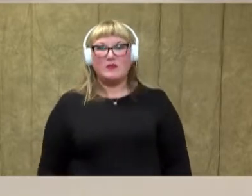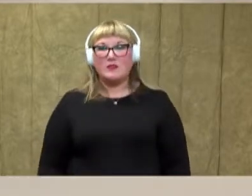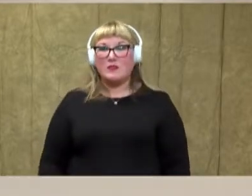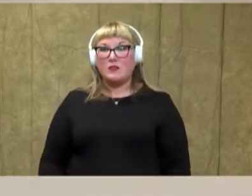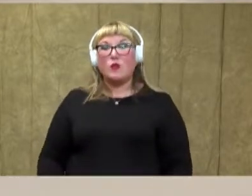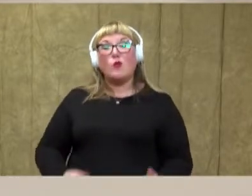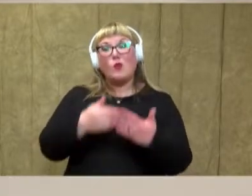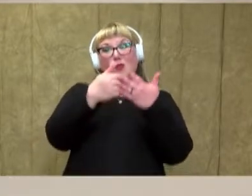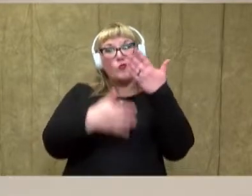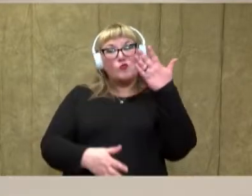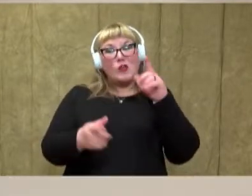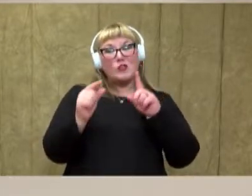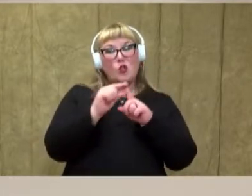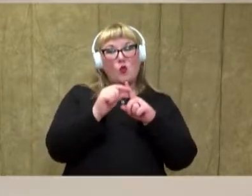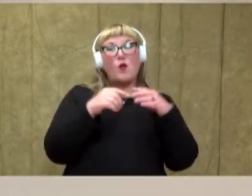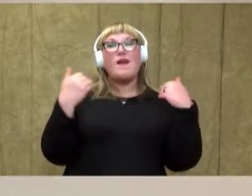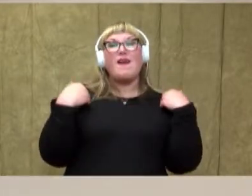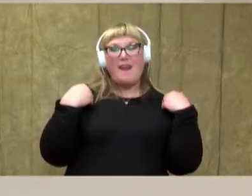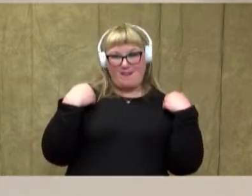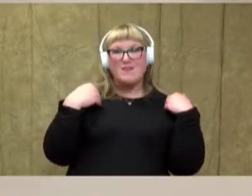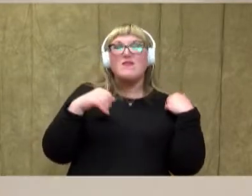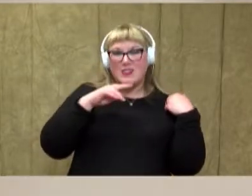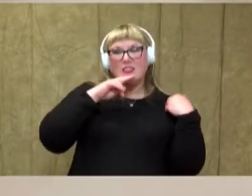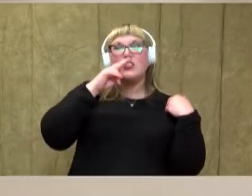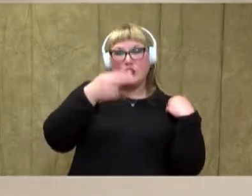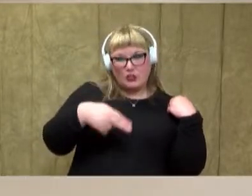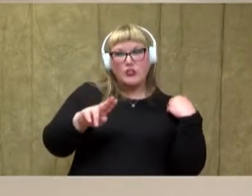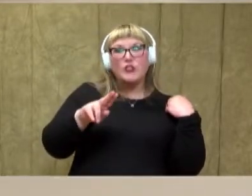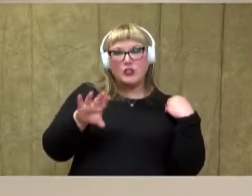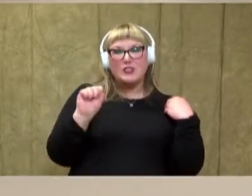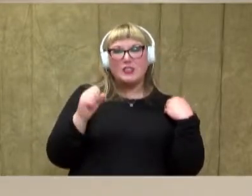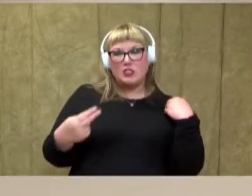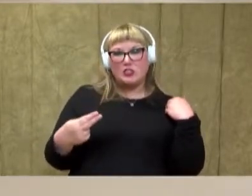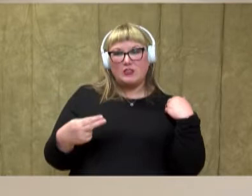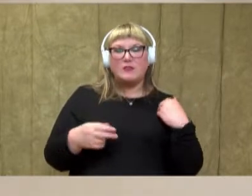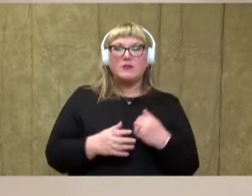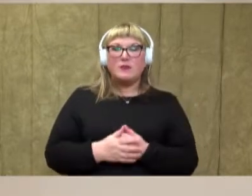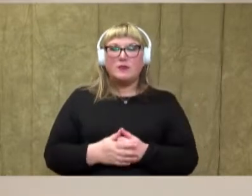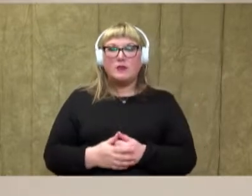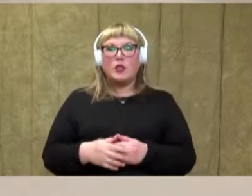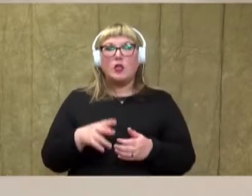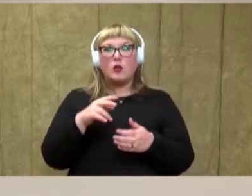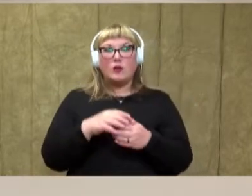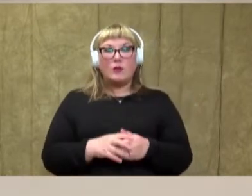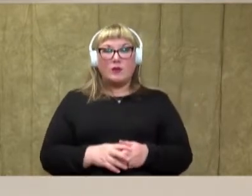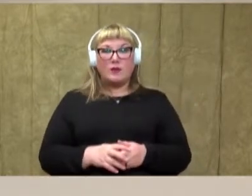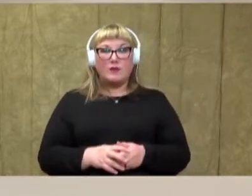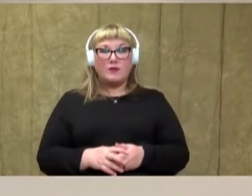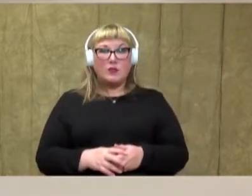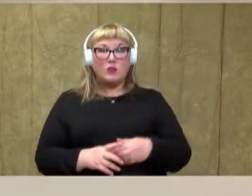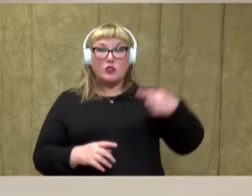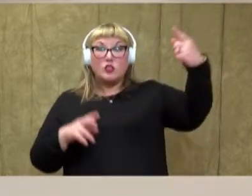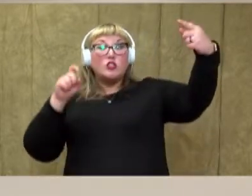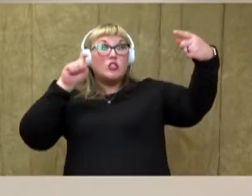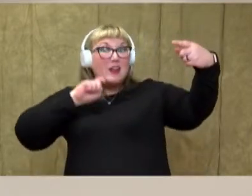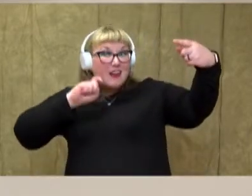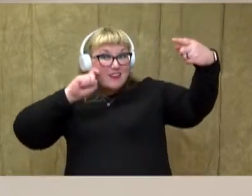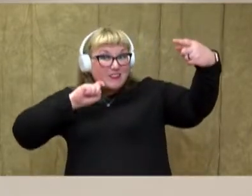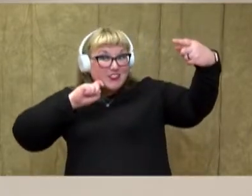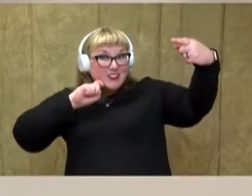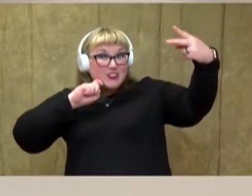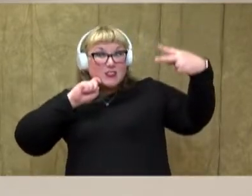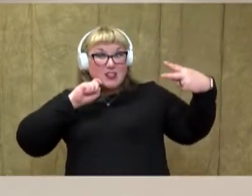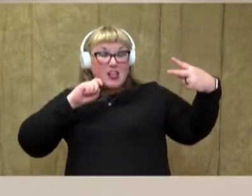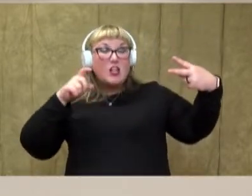the rest of our words that have the sh phoneme in common. Let's read those words. Wonderful job.